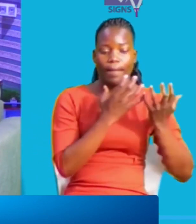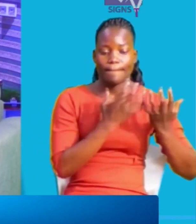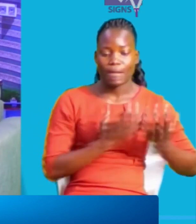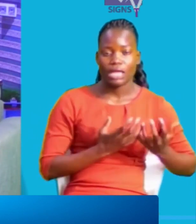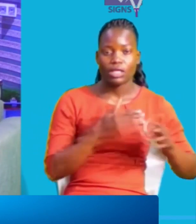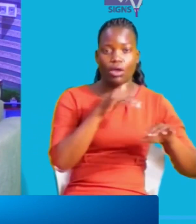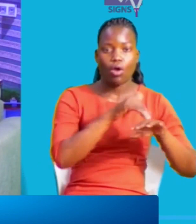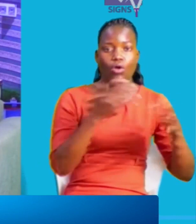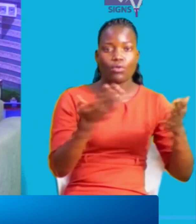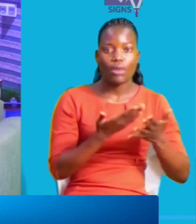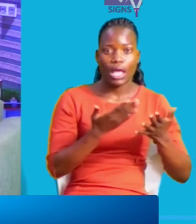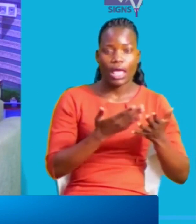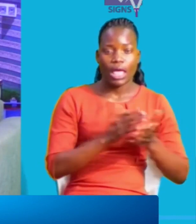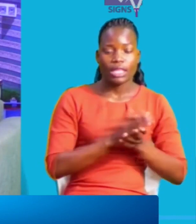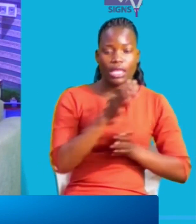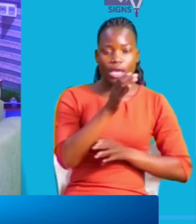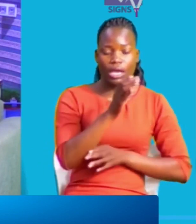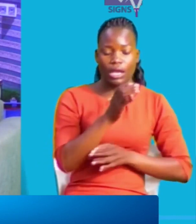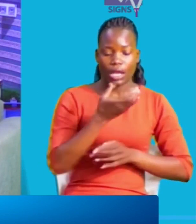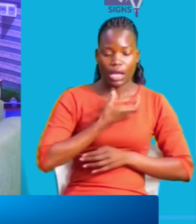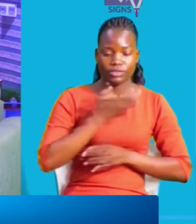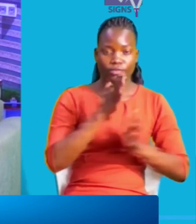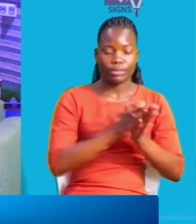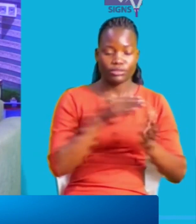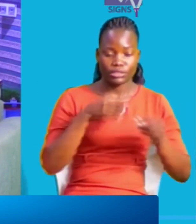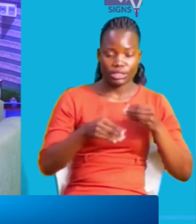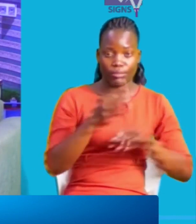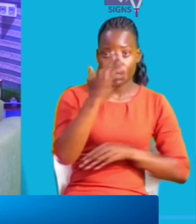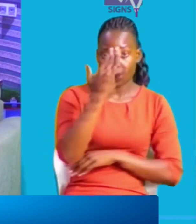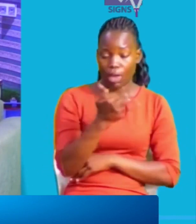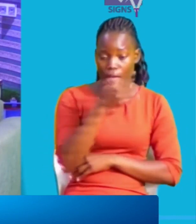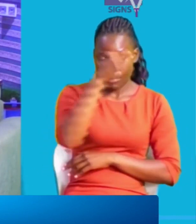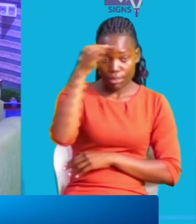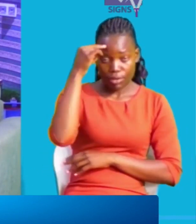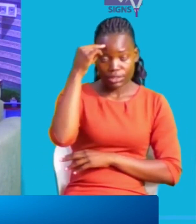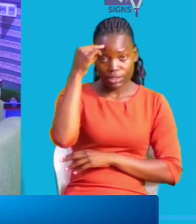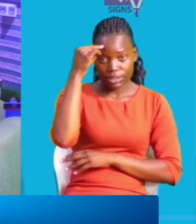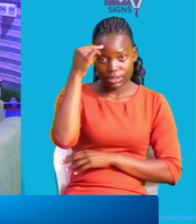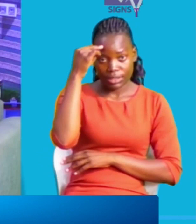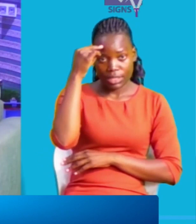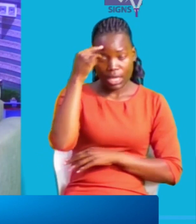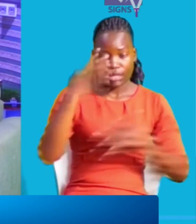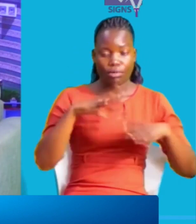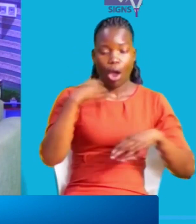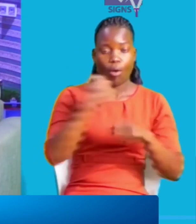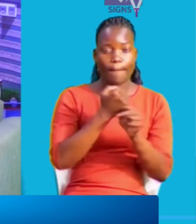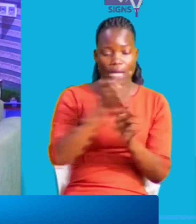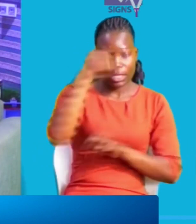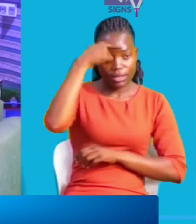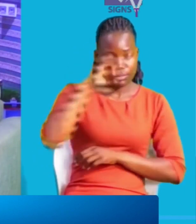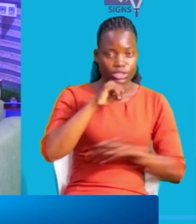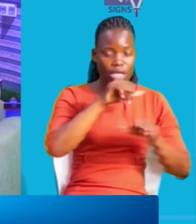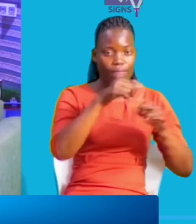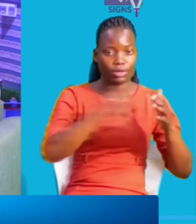with the Council for Persons with Disability. Why? They are people who make the policies